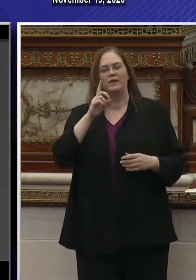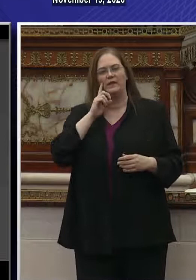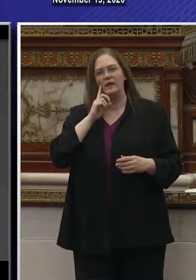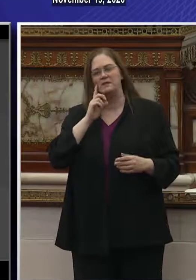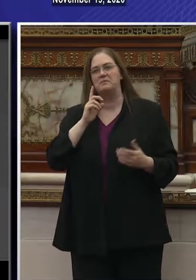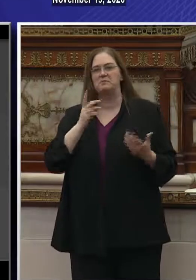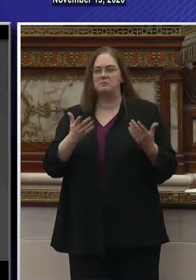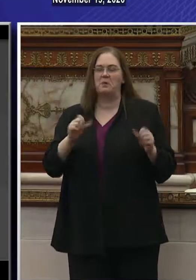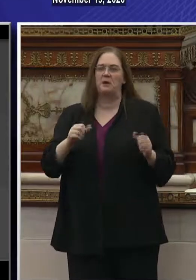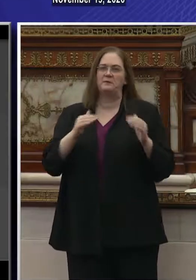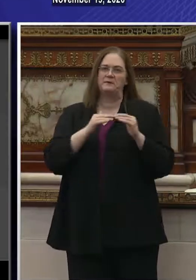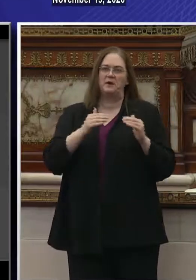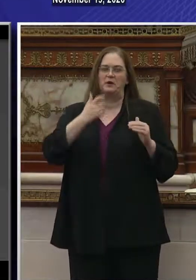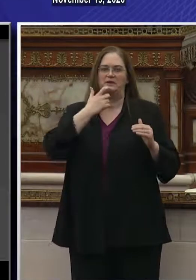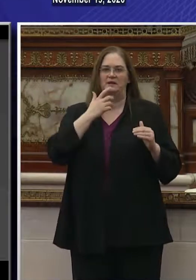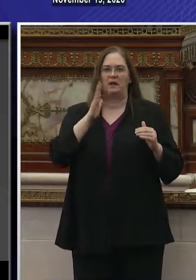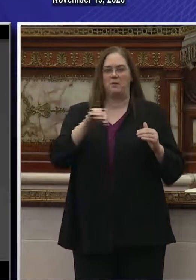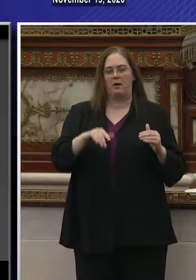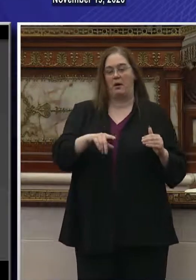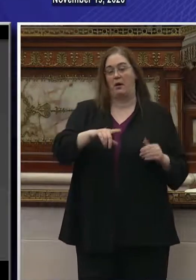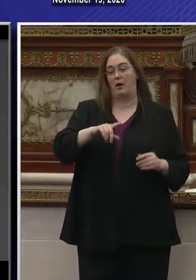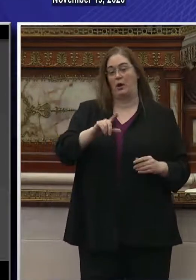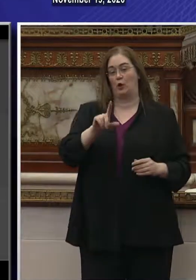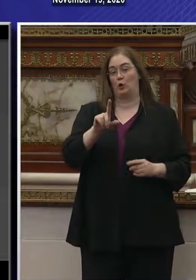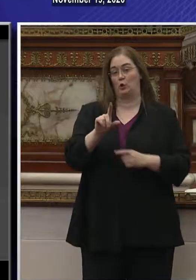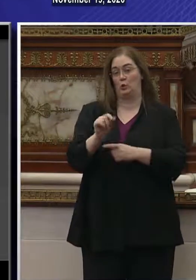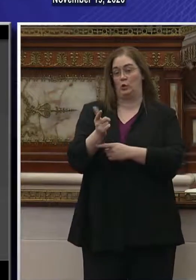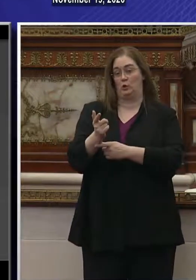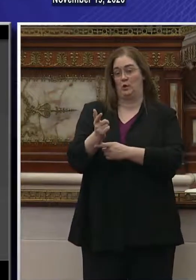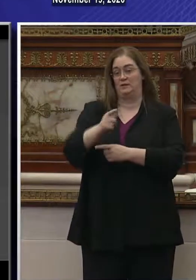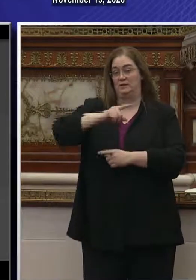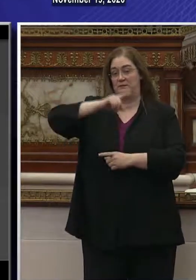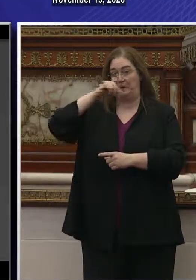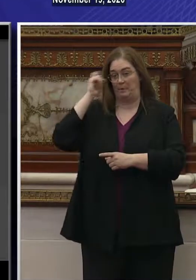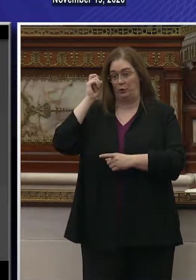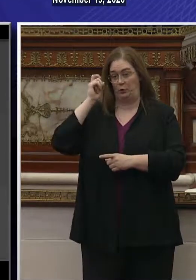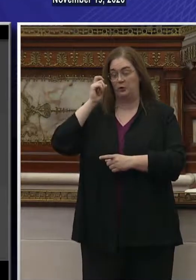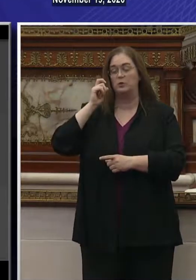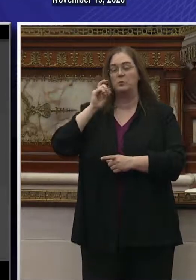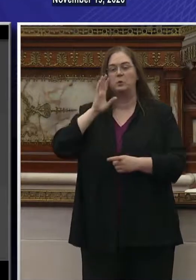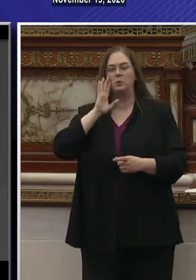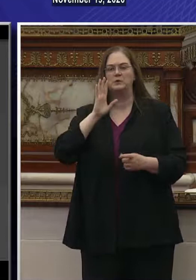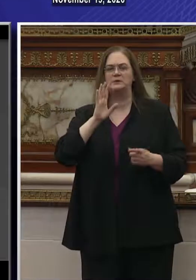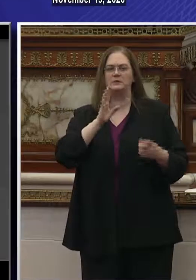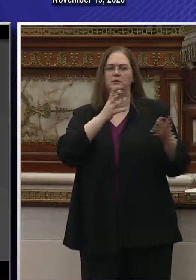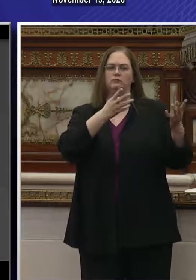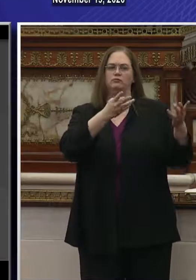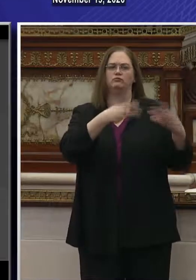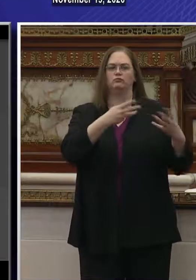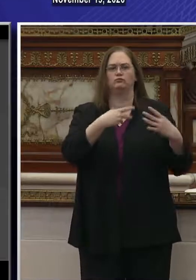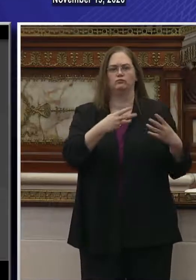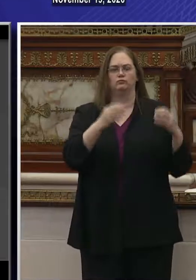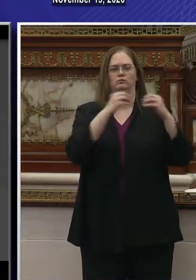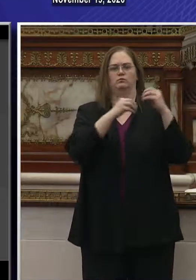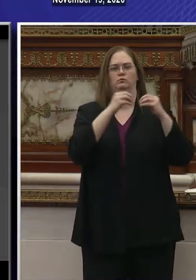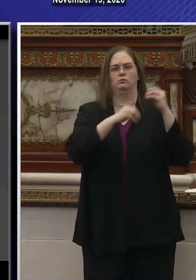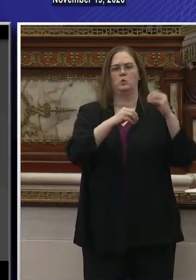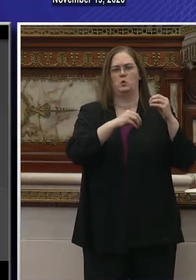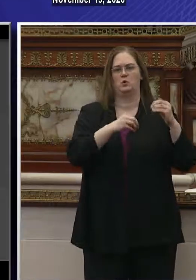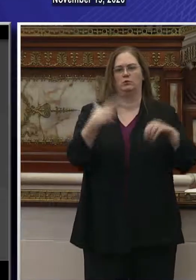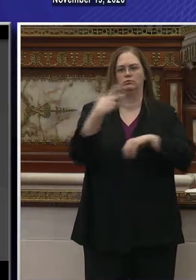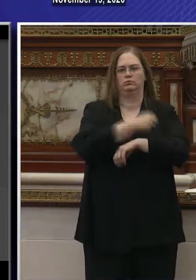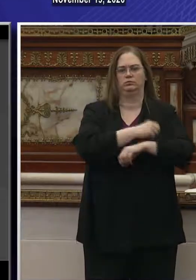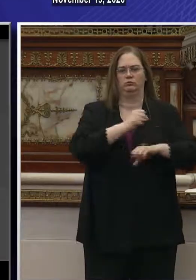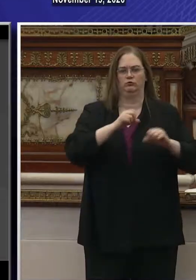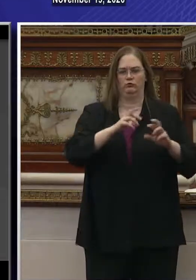to say by the summer of 2021, we will see a very steady flow of vaccine in here to cover the